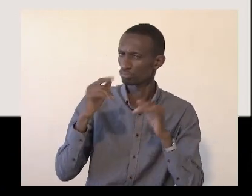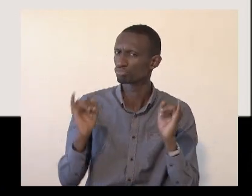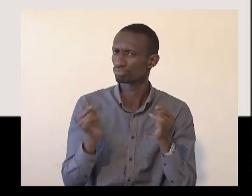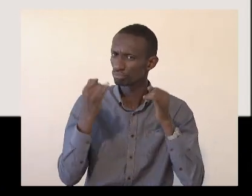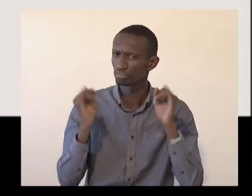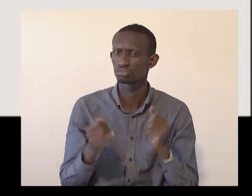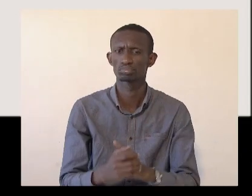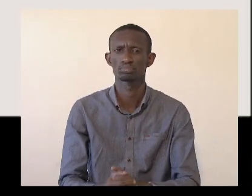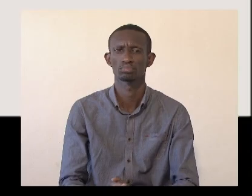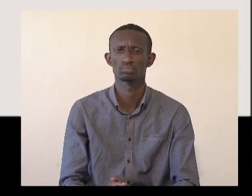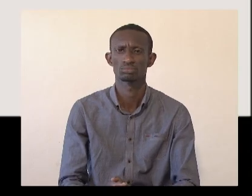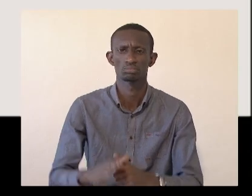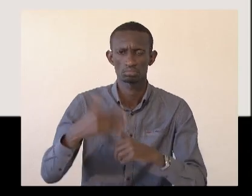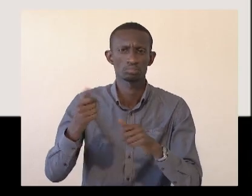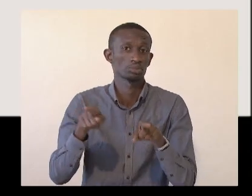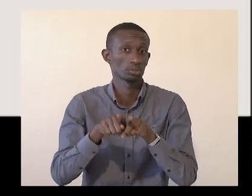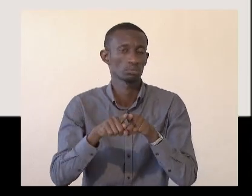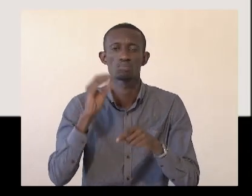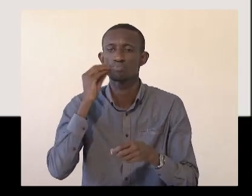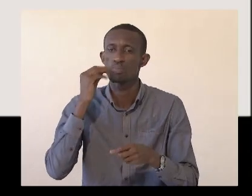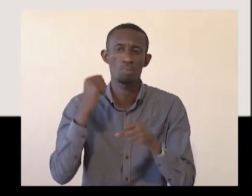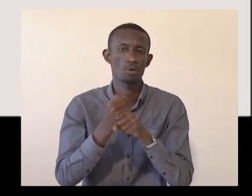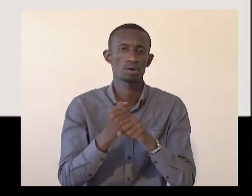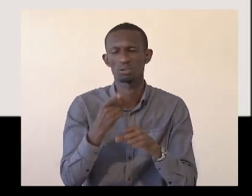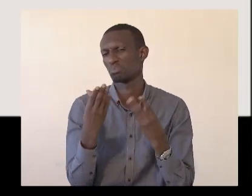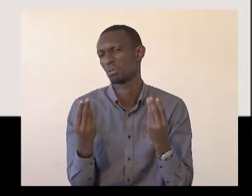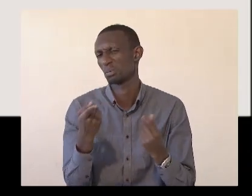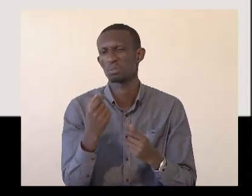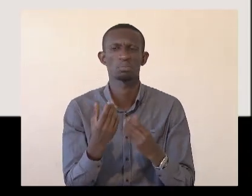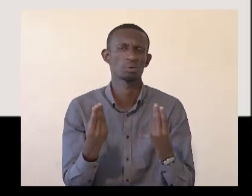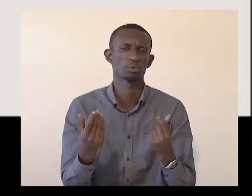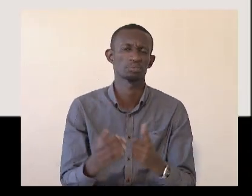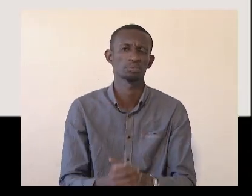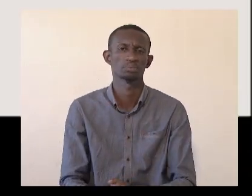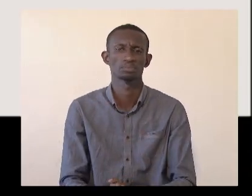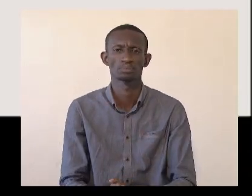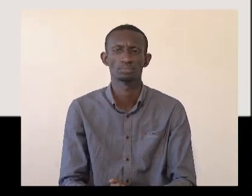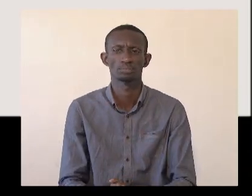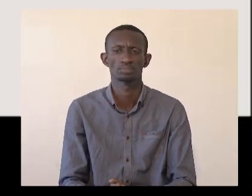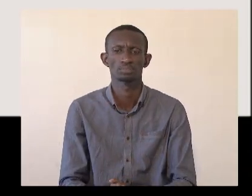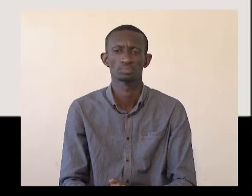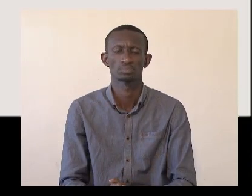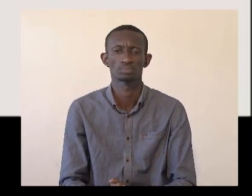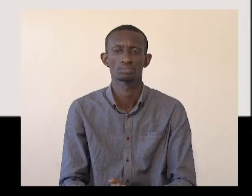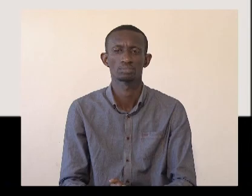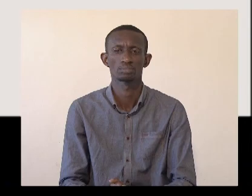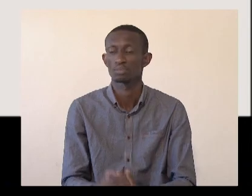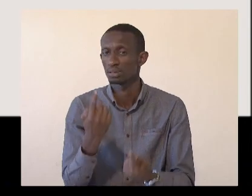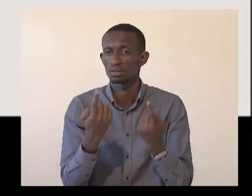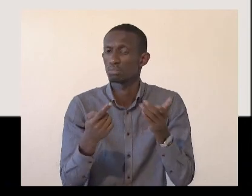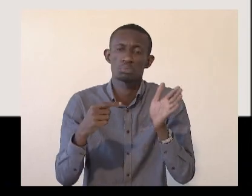them as a homework. They are very simple. You can complete them. So some of them,